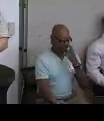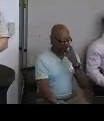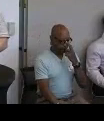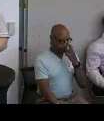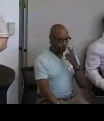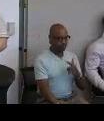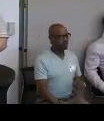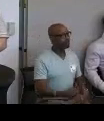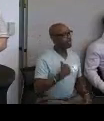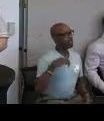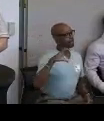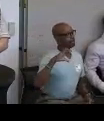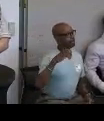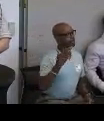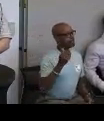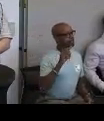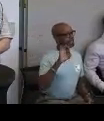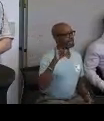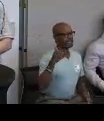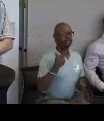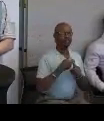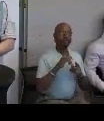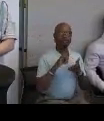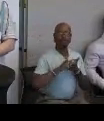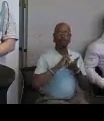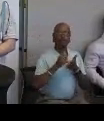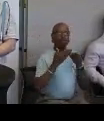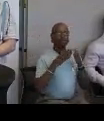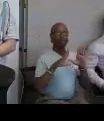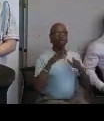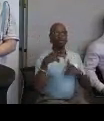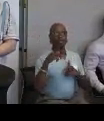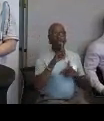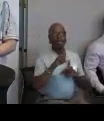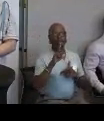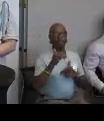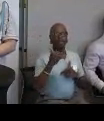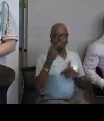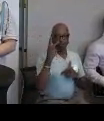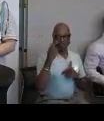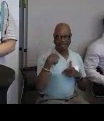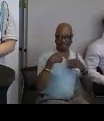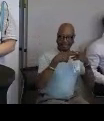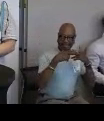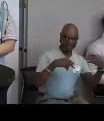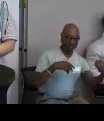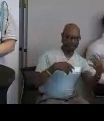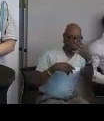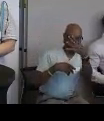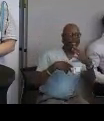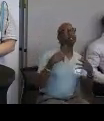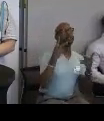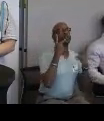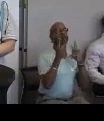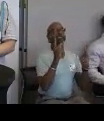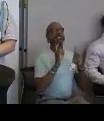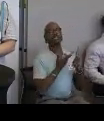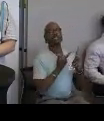I am Chancey Fleet, coming to you from New York Public Library. We have up on the slides, you can visit us at